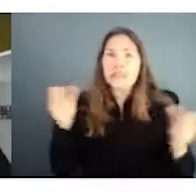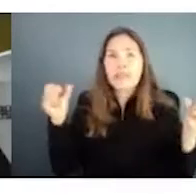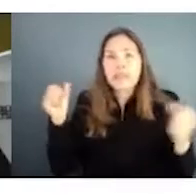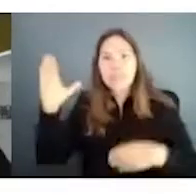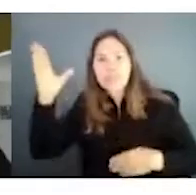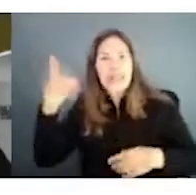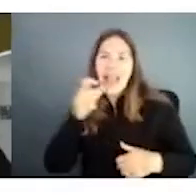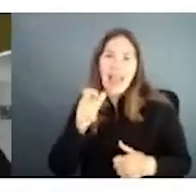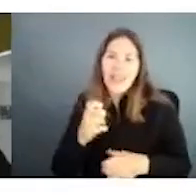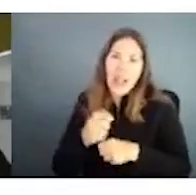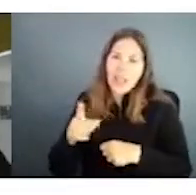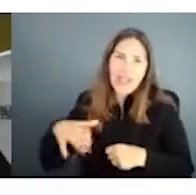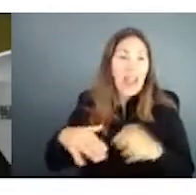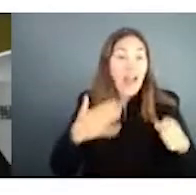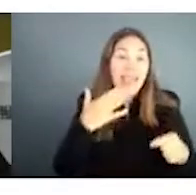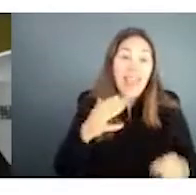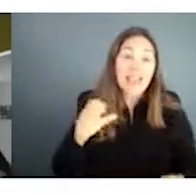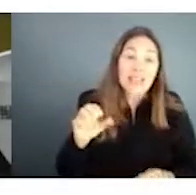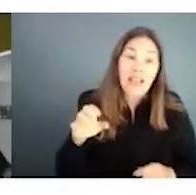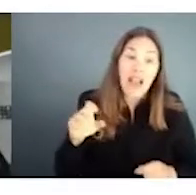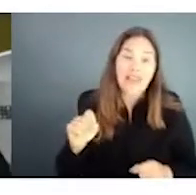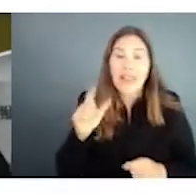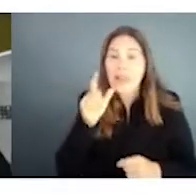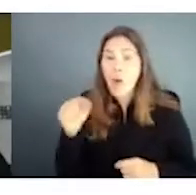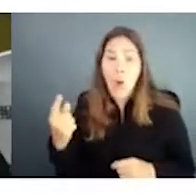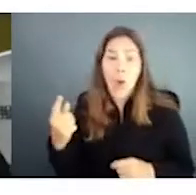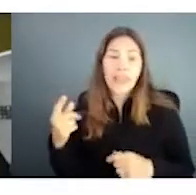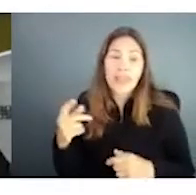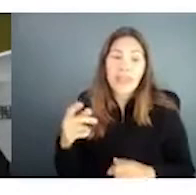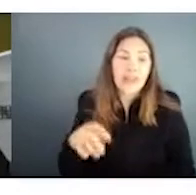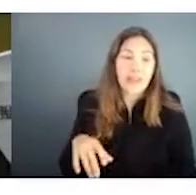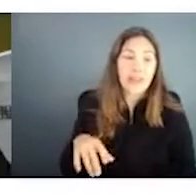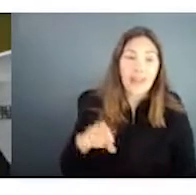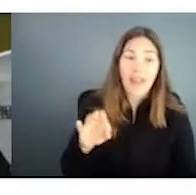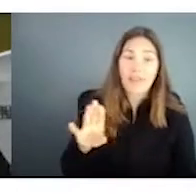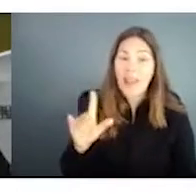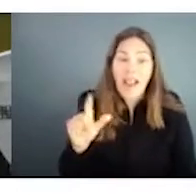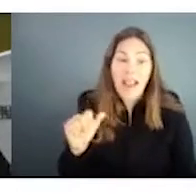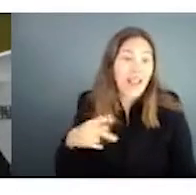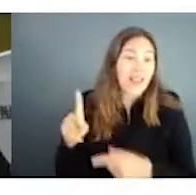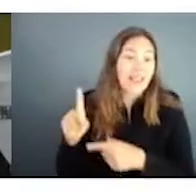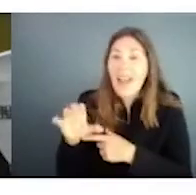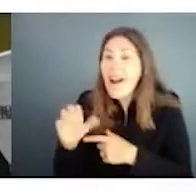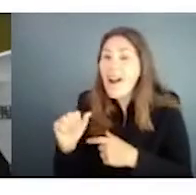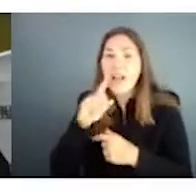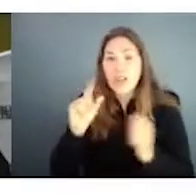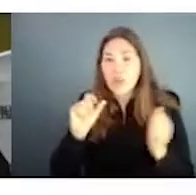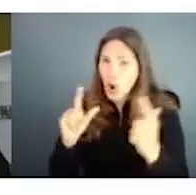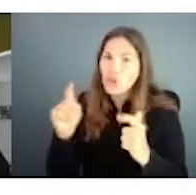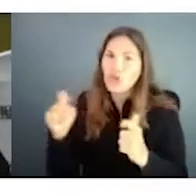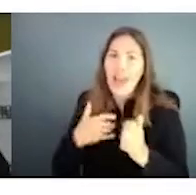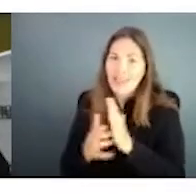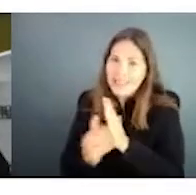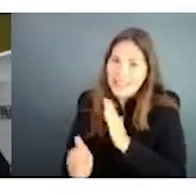Thank you, Scott. Not only FBLA, but DECA, TSA, and Skills USA all should have skills related events